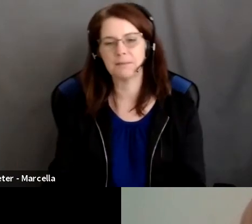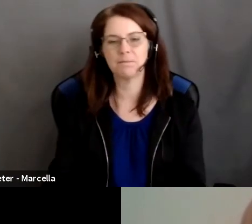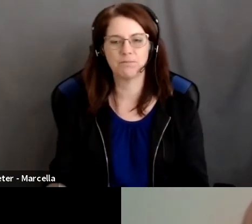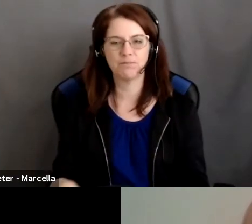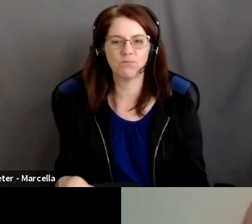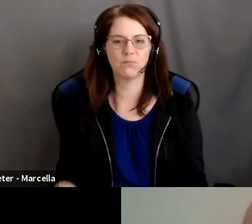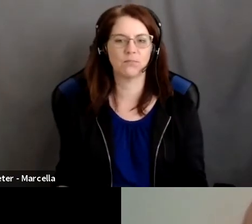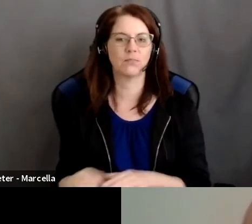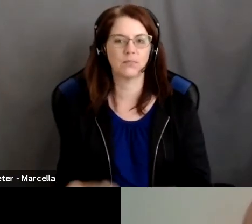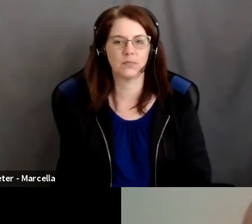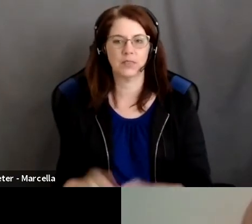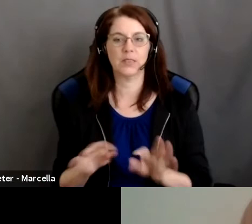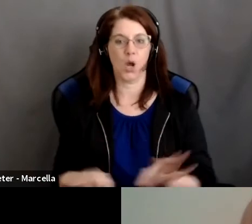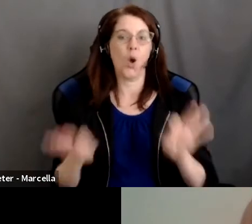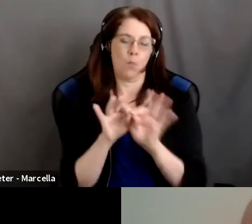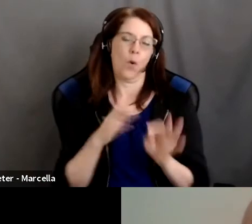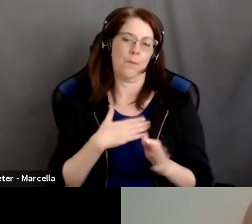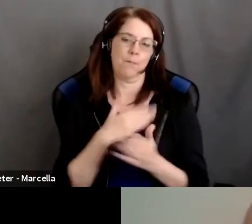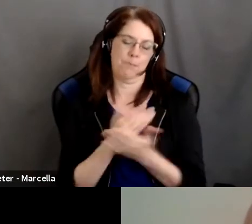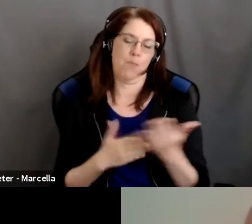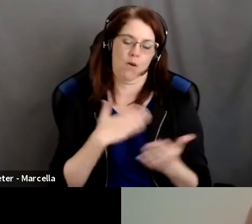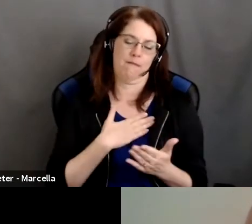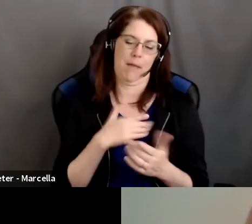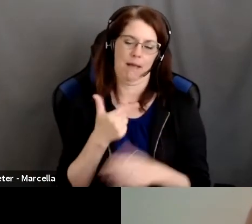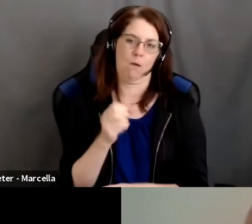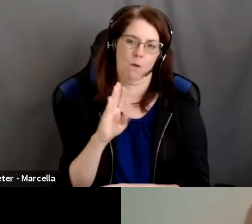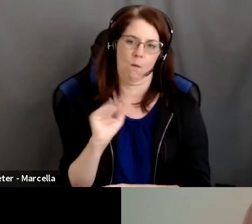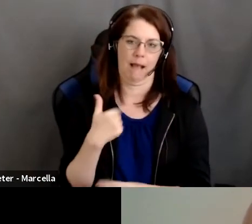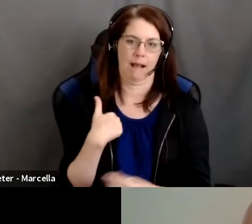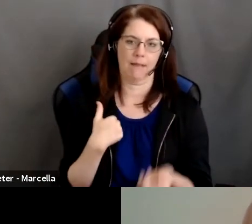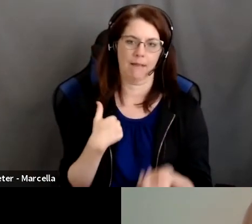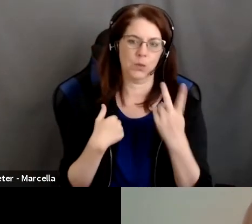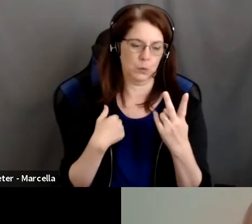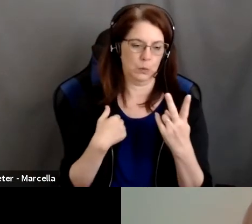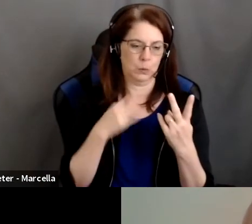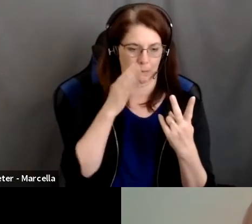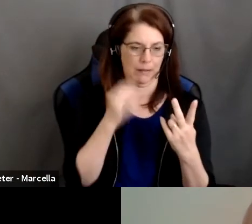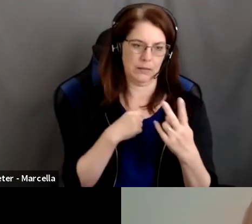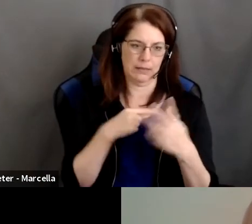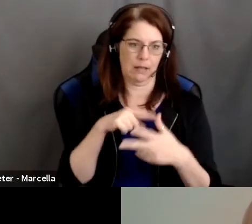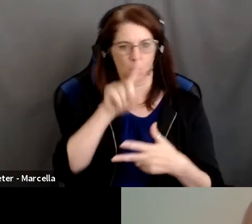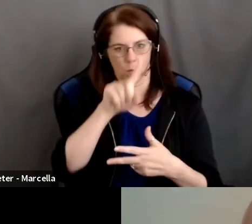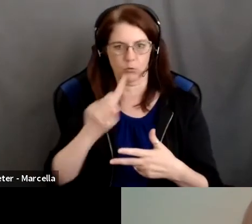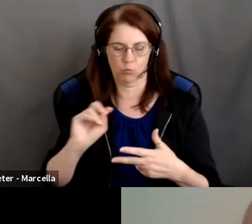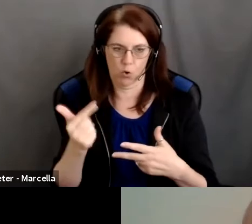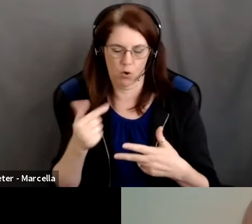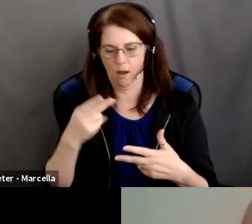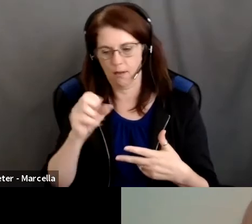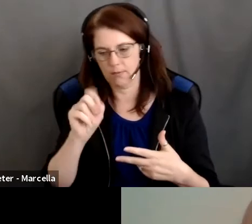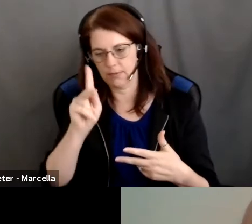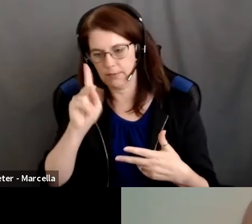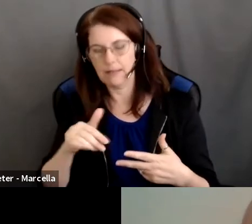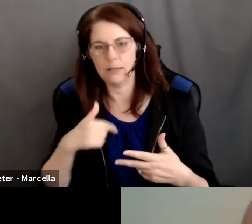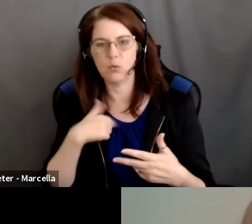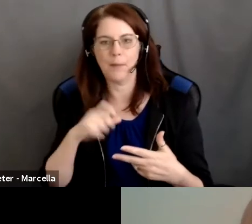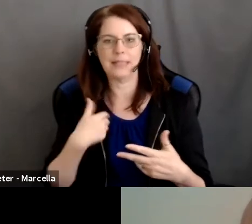An important part of my go bag, of course, is planning for my animals. I have 2 cats and a husky. And so I have to have